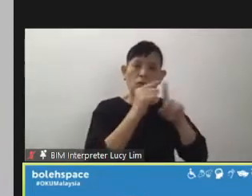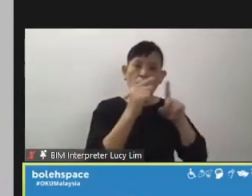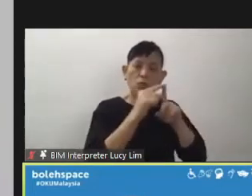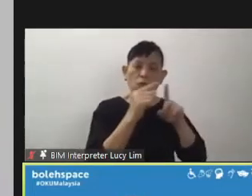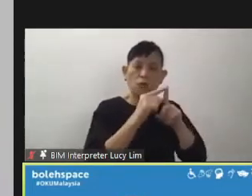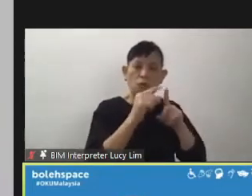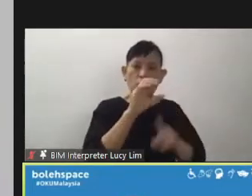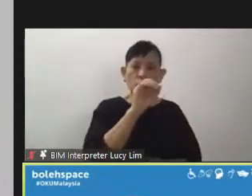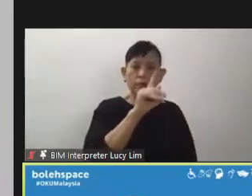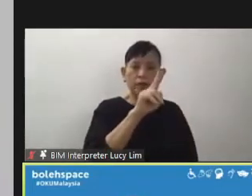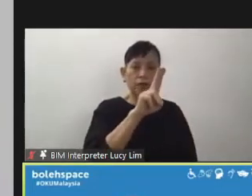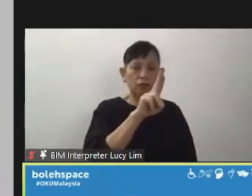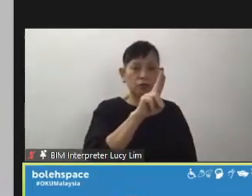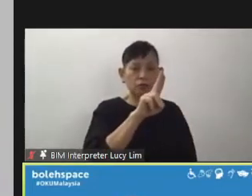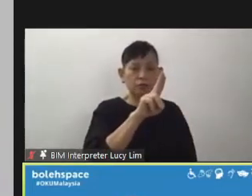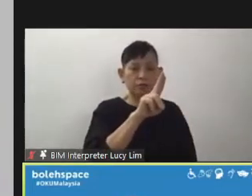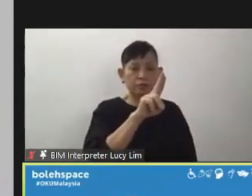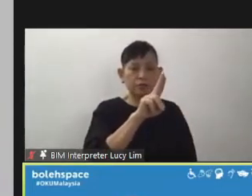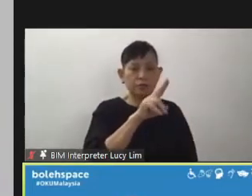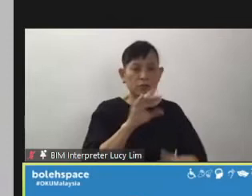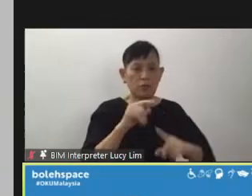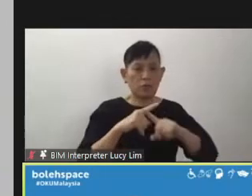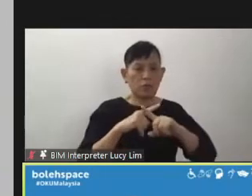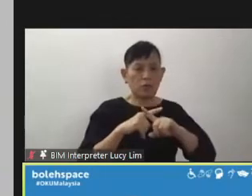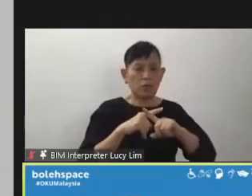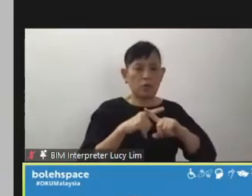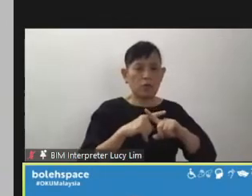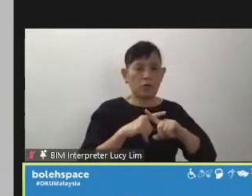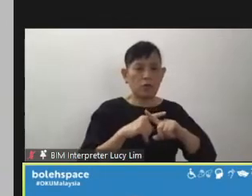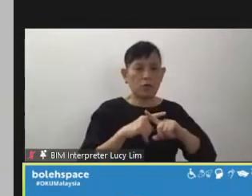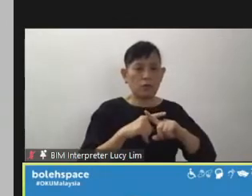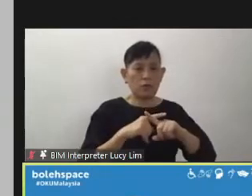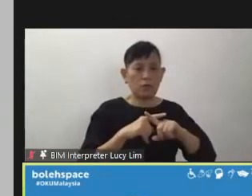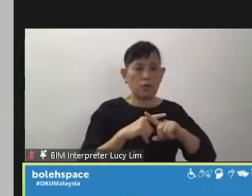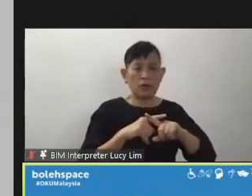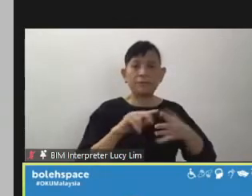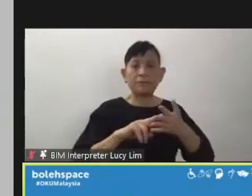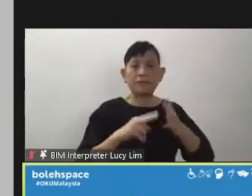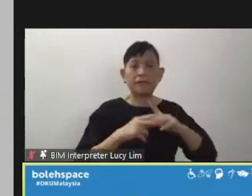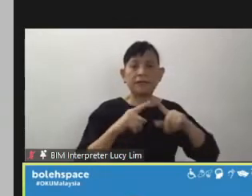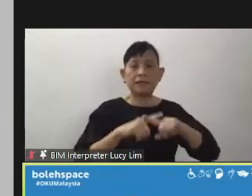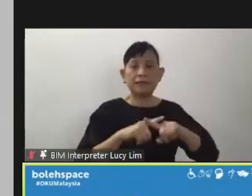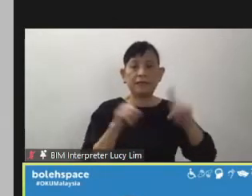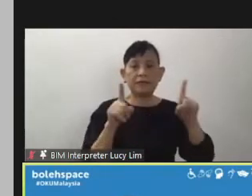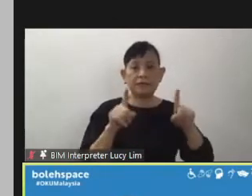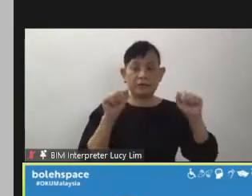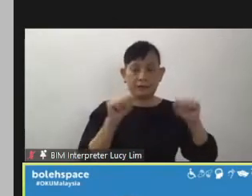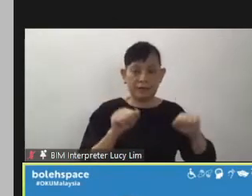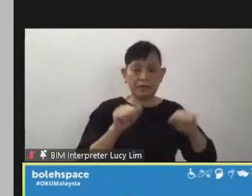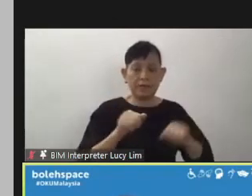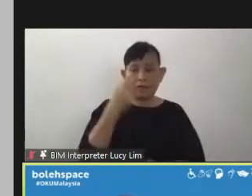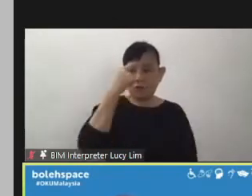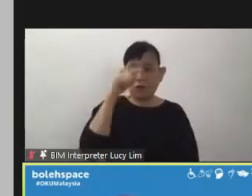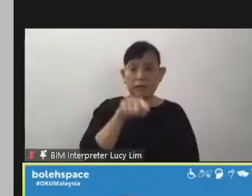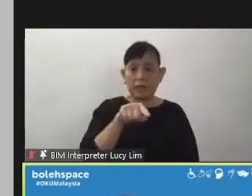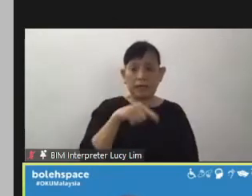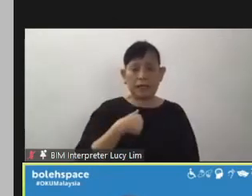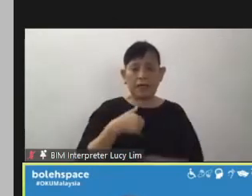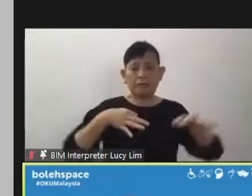a cross or a cross mark on the differently abled and kelainan upaya. Okay, on this matter, I will